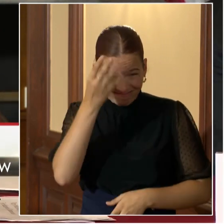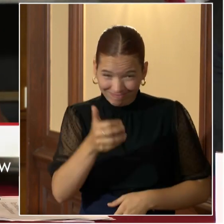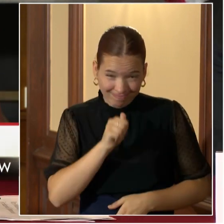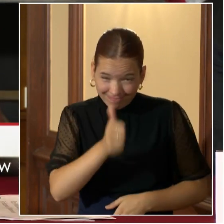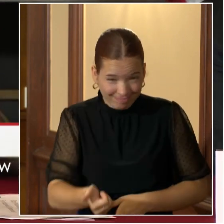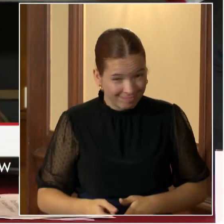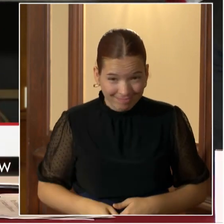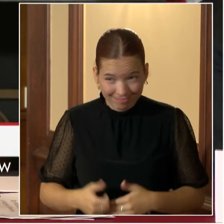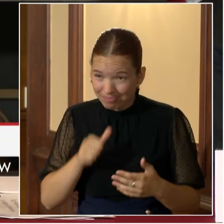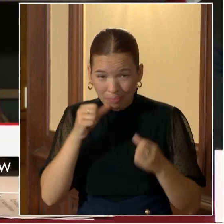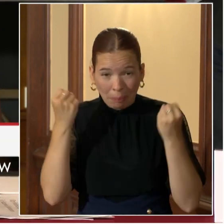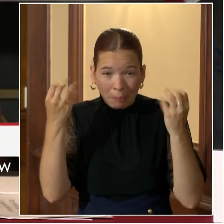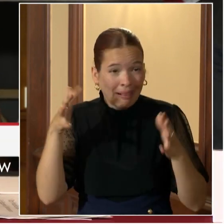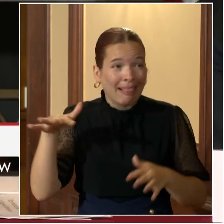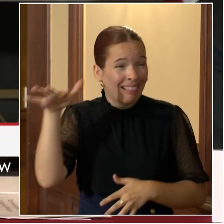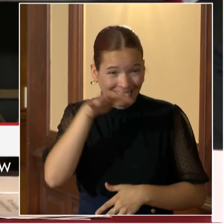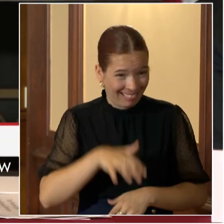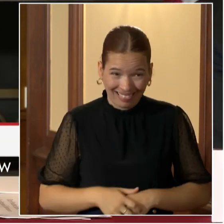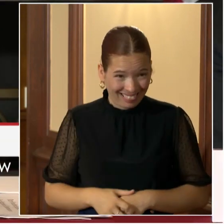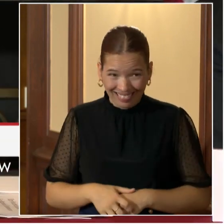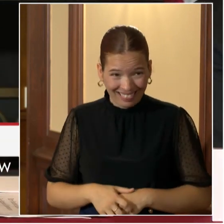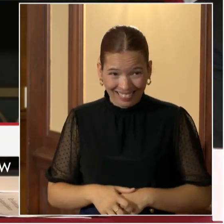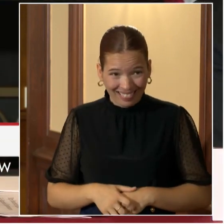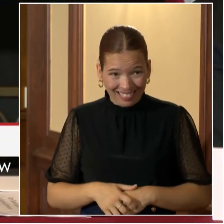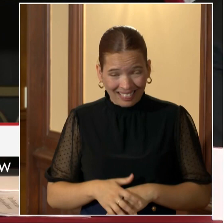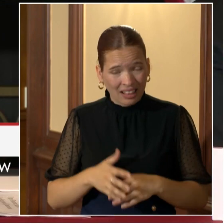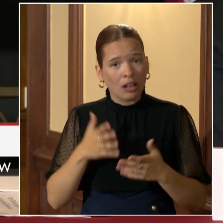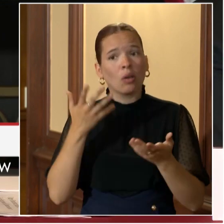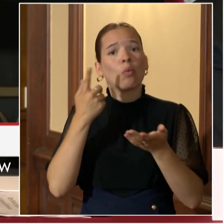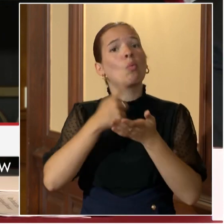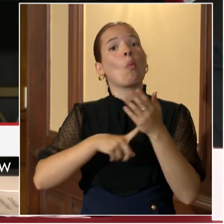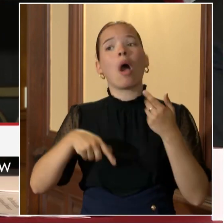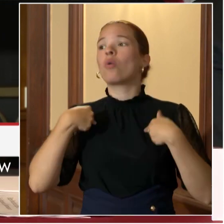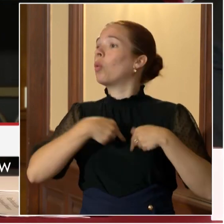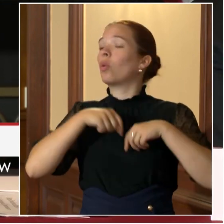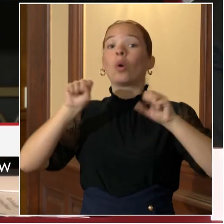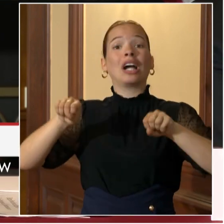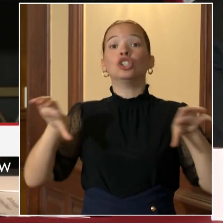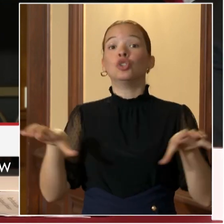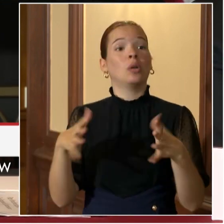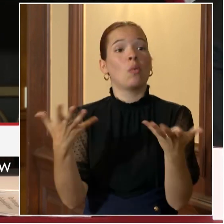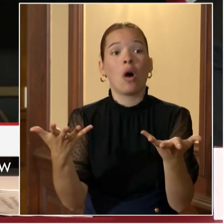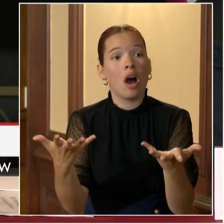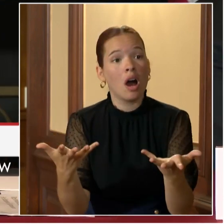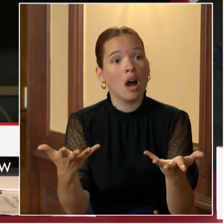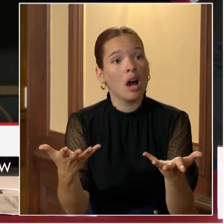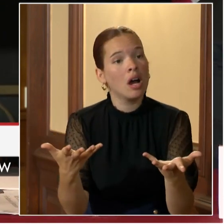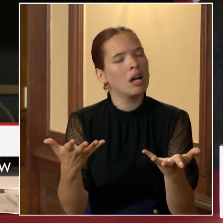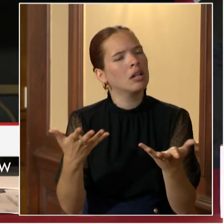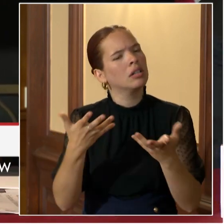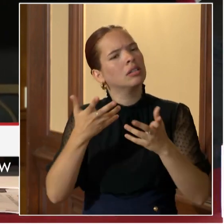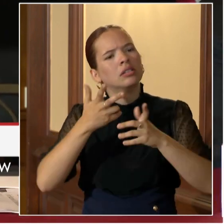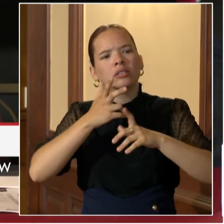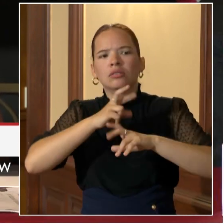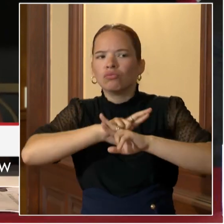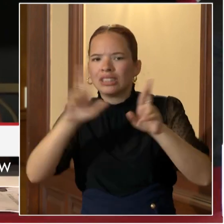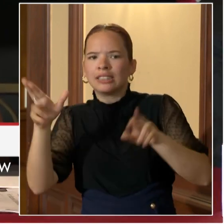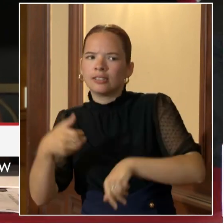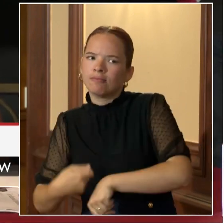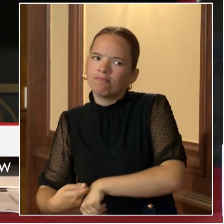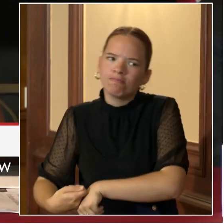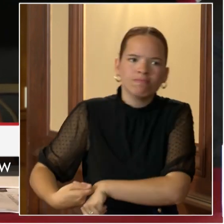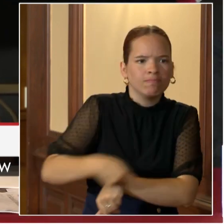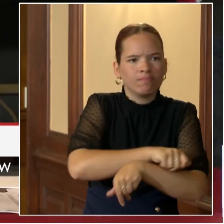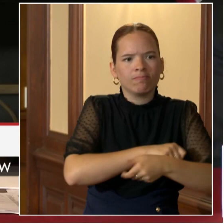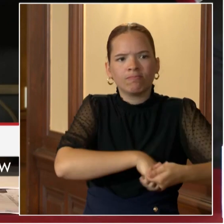to be ready when the political winds are blowing our way. And so I do very much take exception to